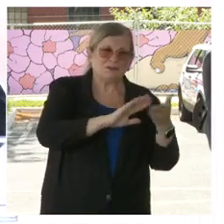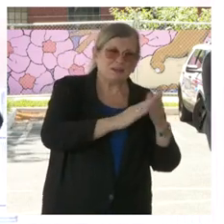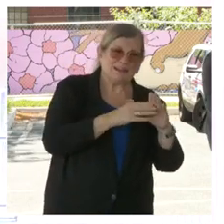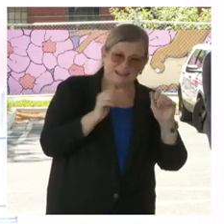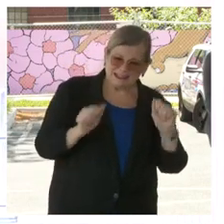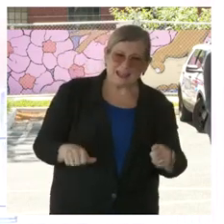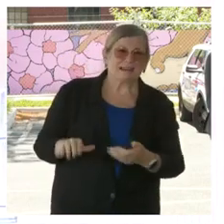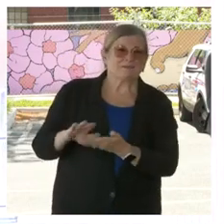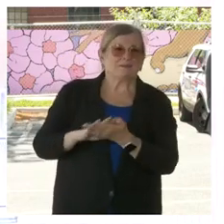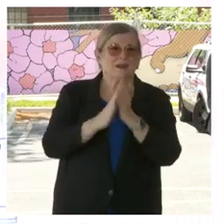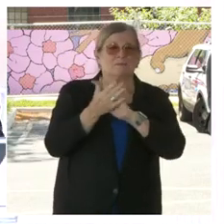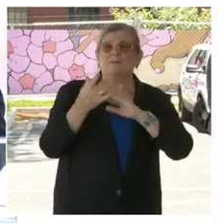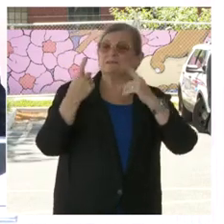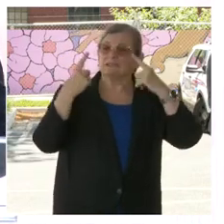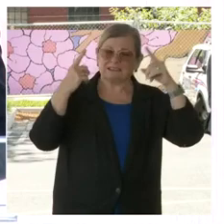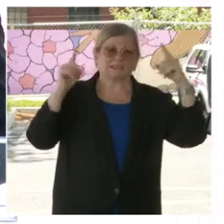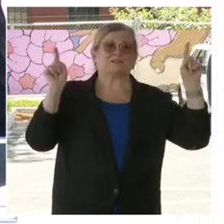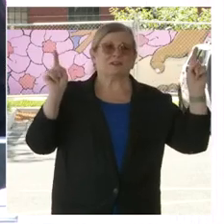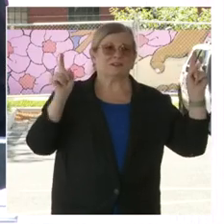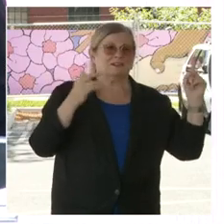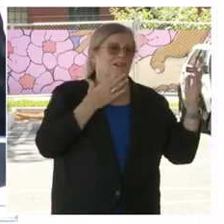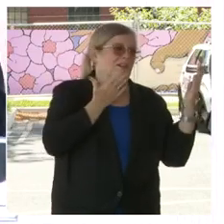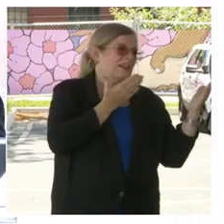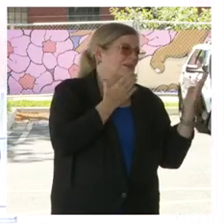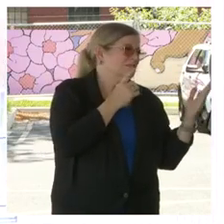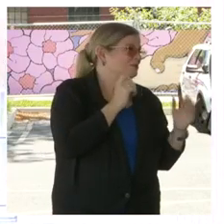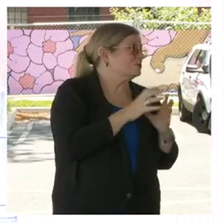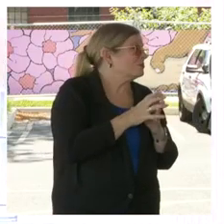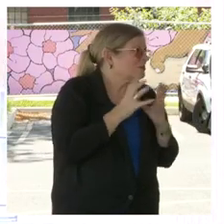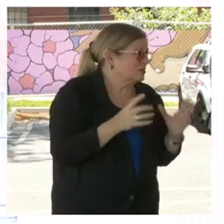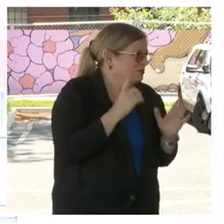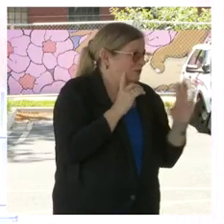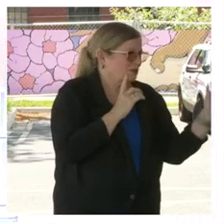their work here.